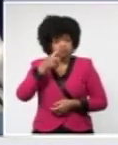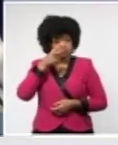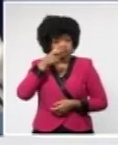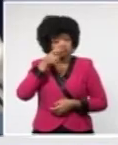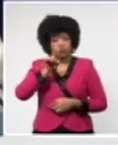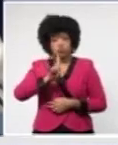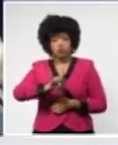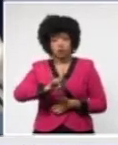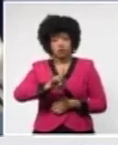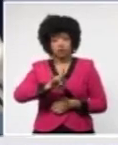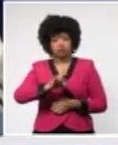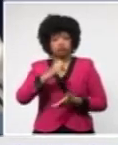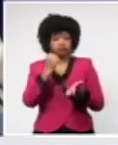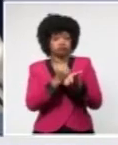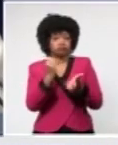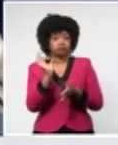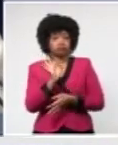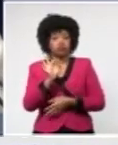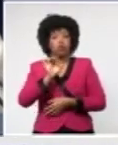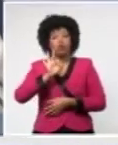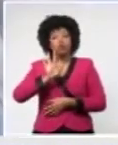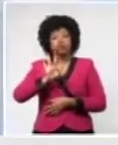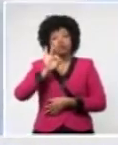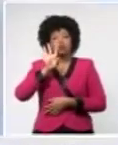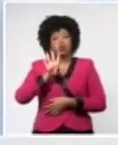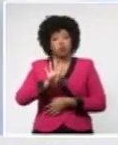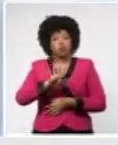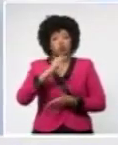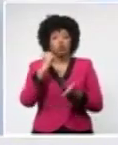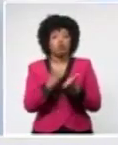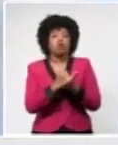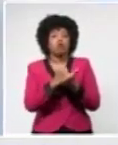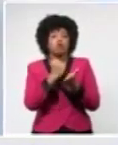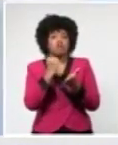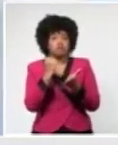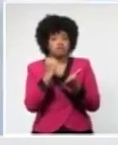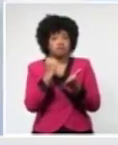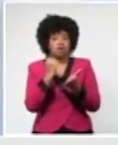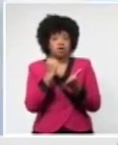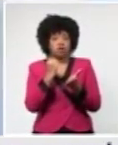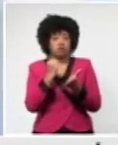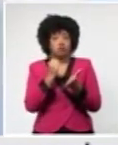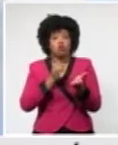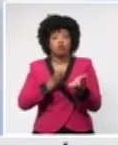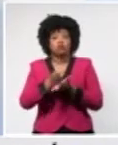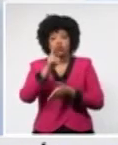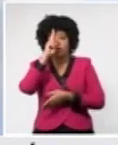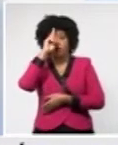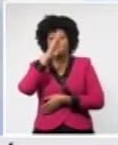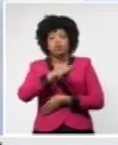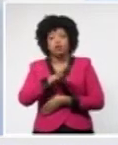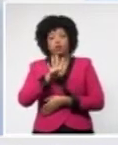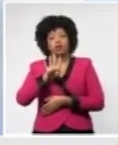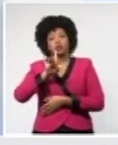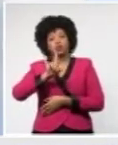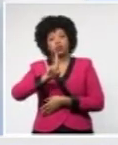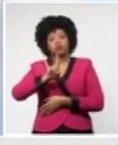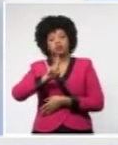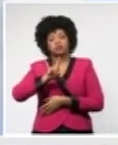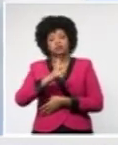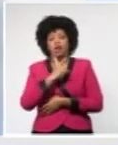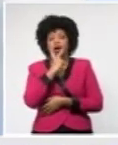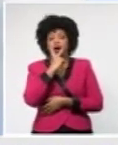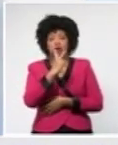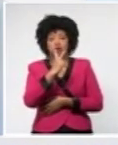hospitals, 9 in vigilance, 84 are suspects, and 49 are confirmed. 49